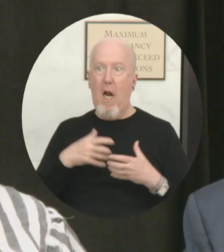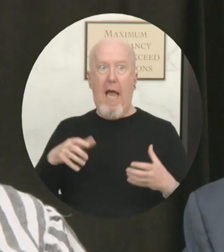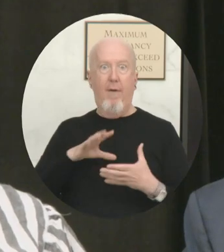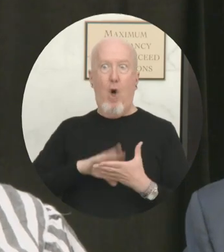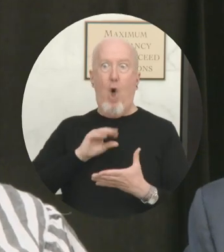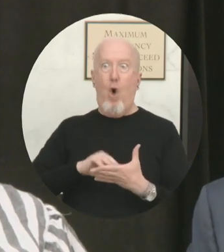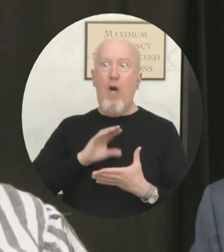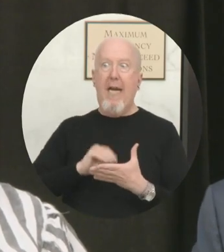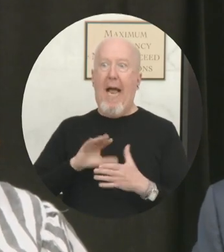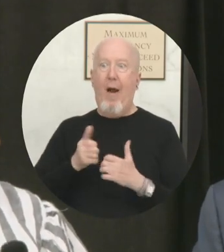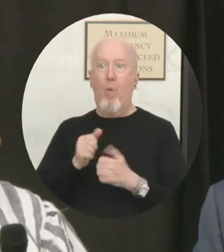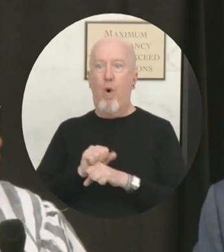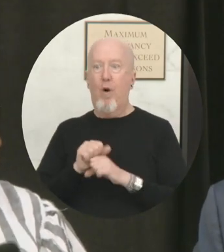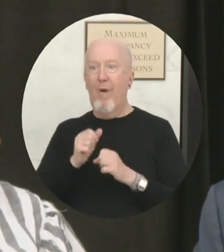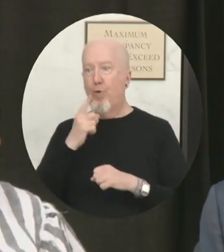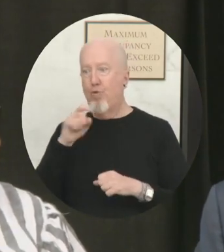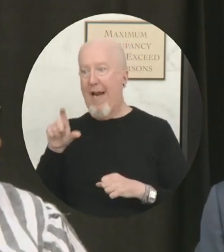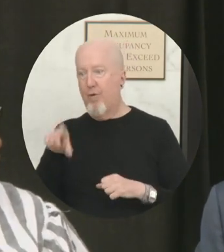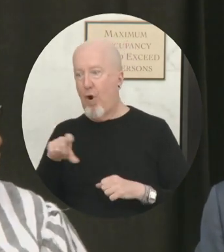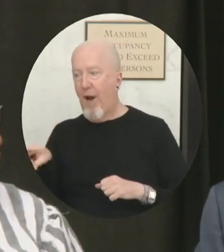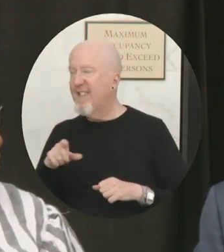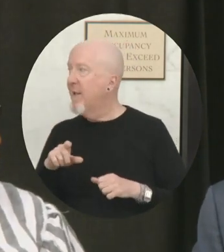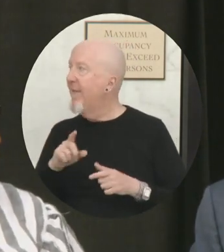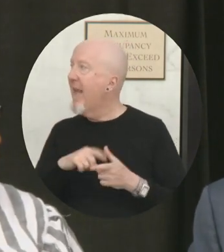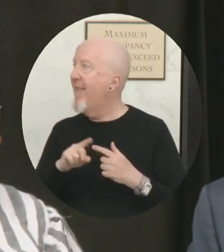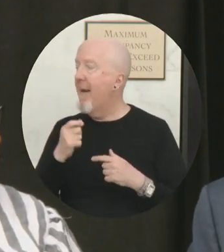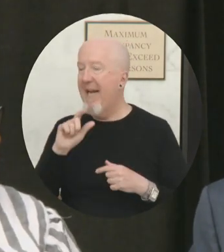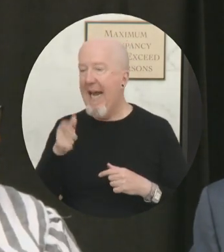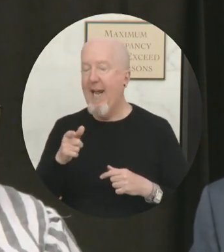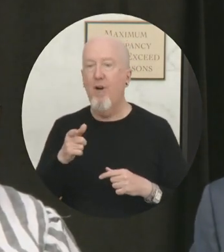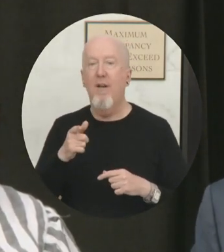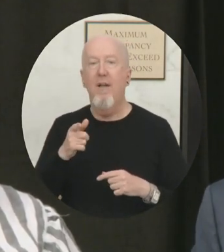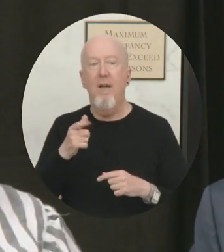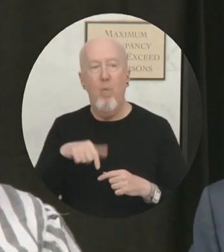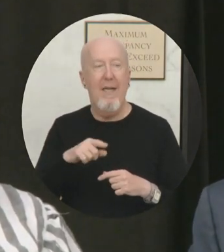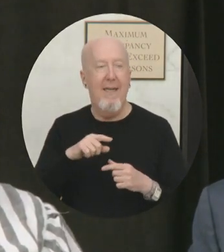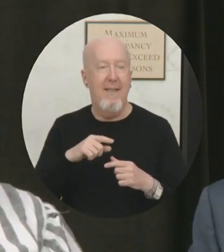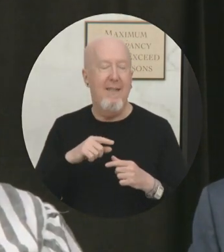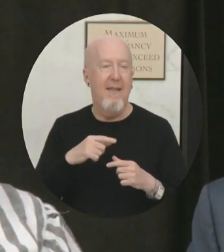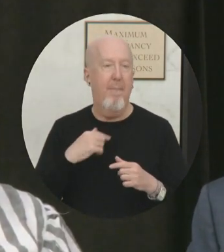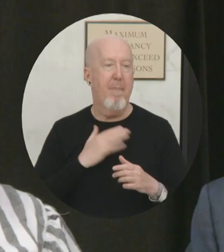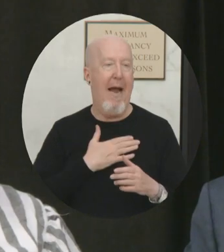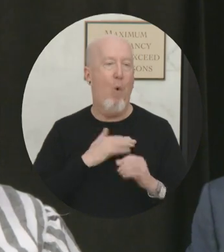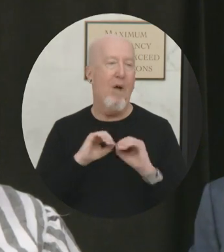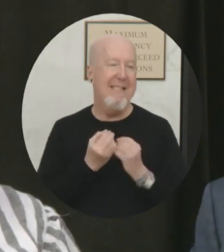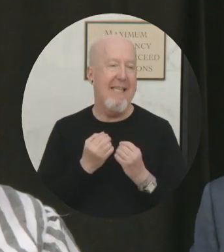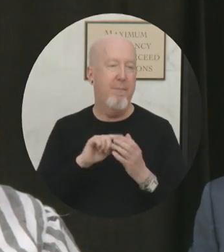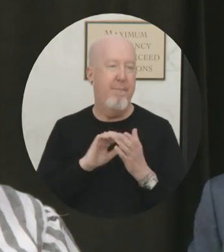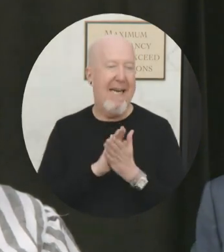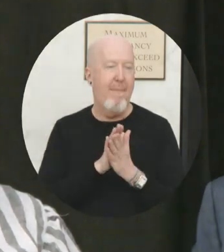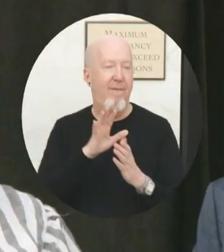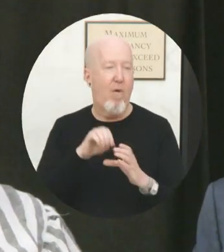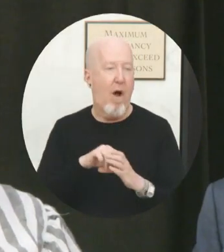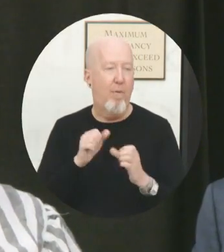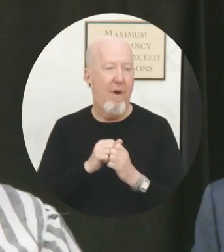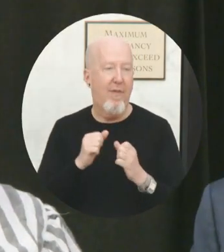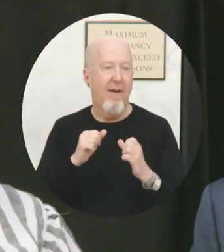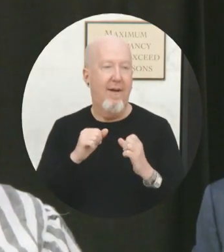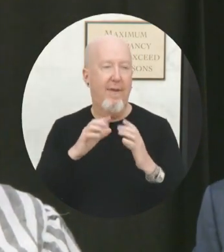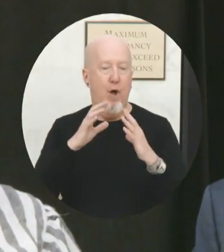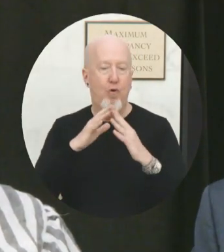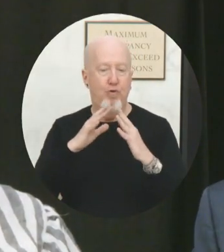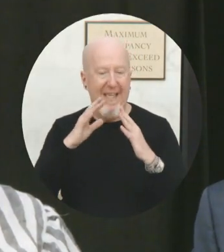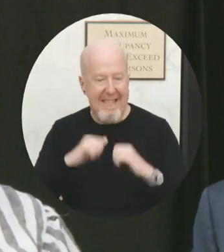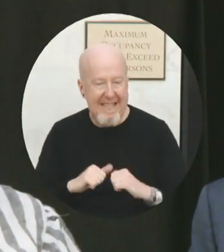think soon thereafter, we started getting into the conversations about the resiliency work and what we should really look at the Fruitvale,